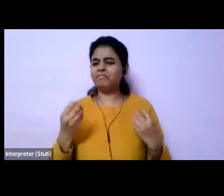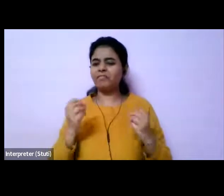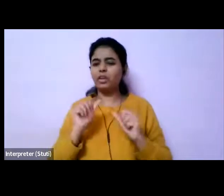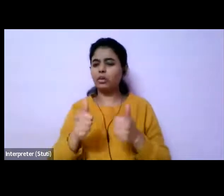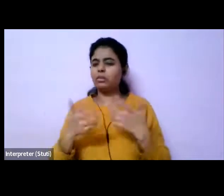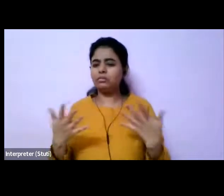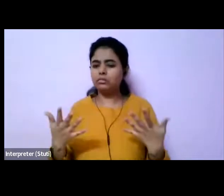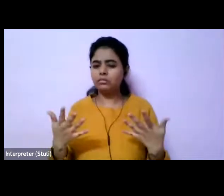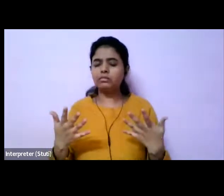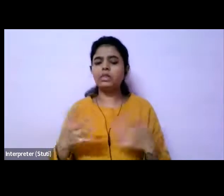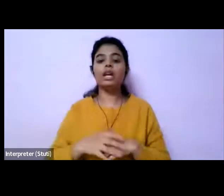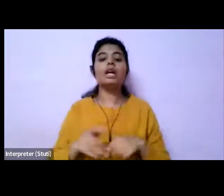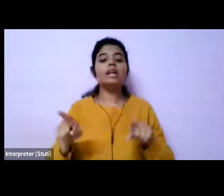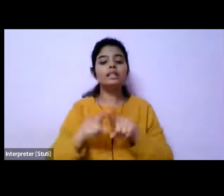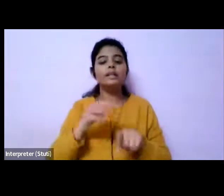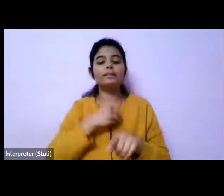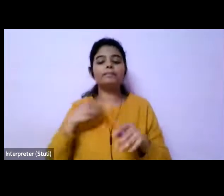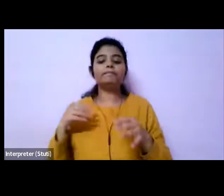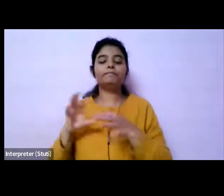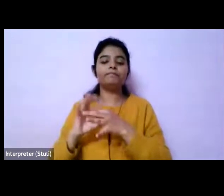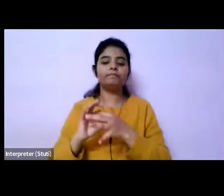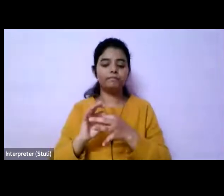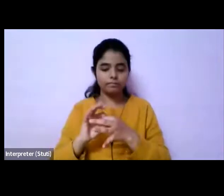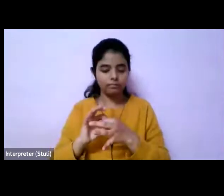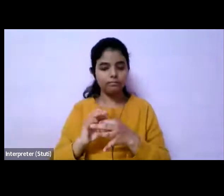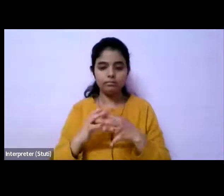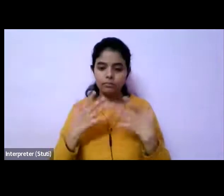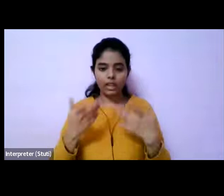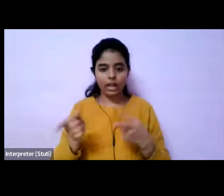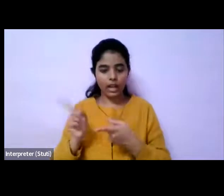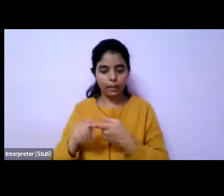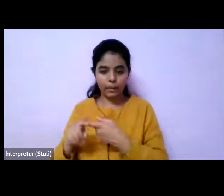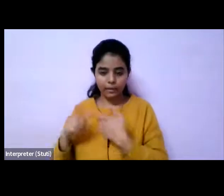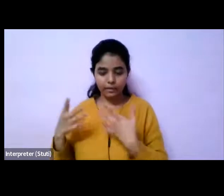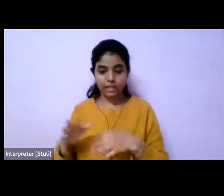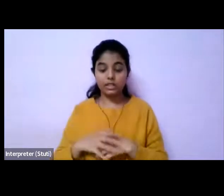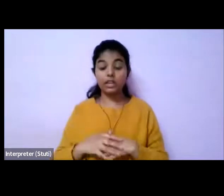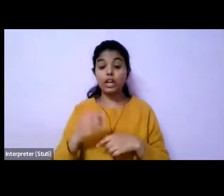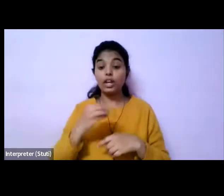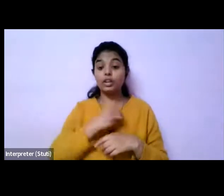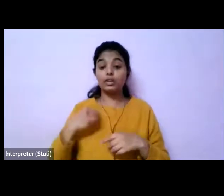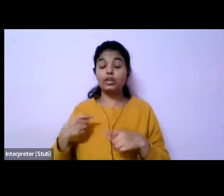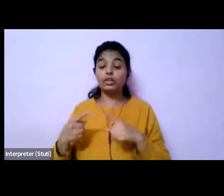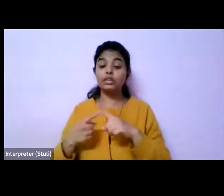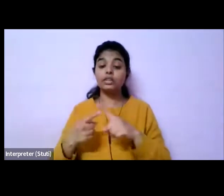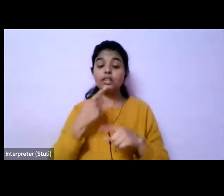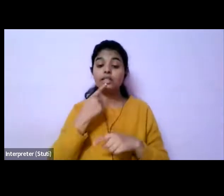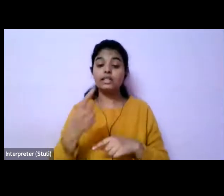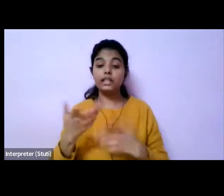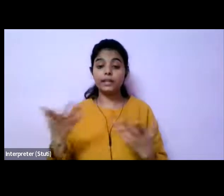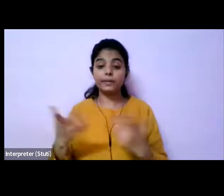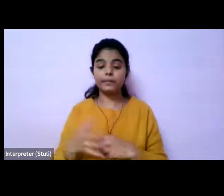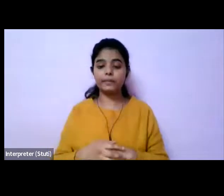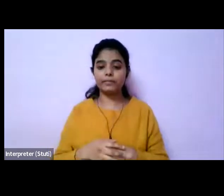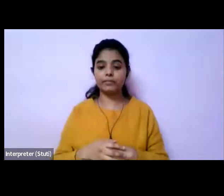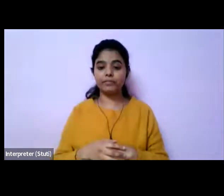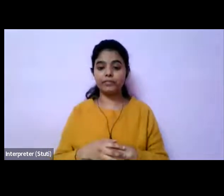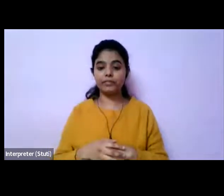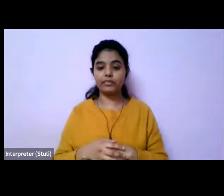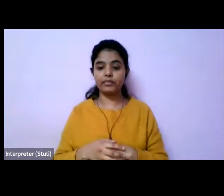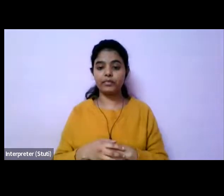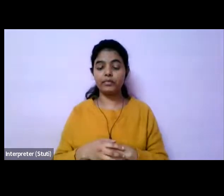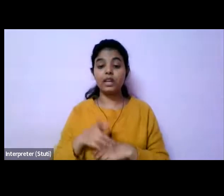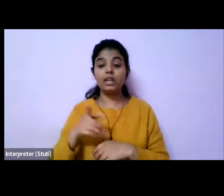sitting at a higher plane are his efforts to exorcise Dr. Thakkar on the metaphysical level. Perhaps removing the source